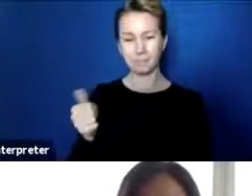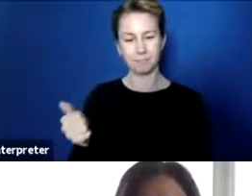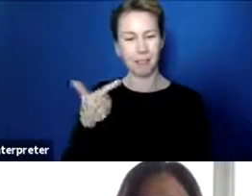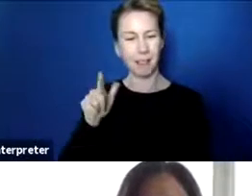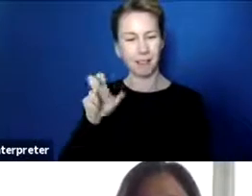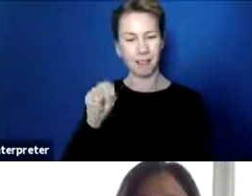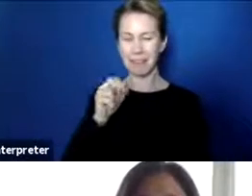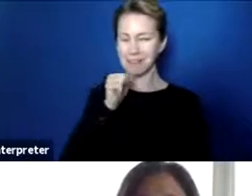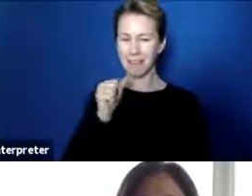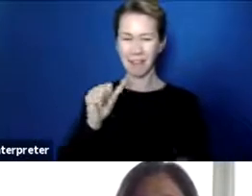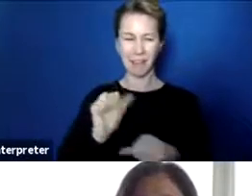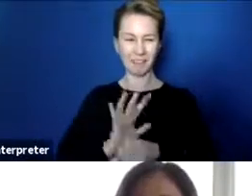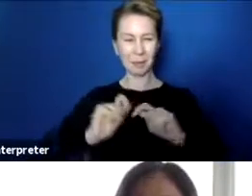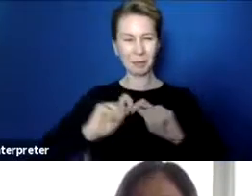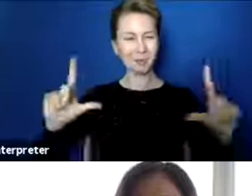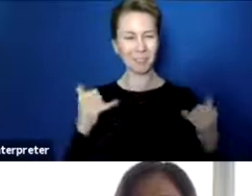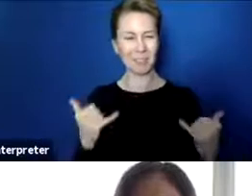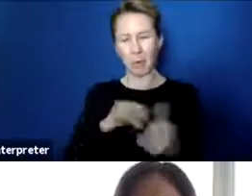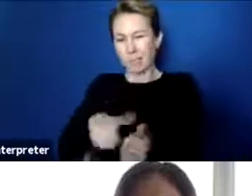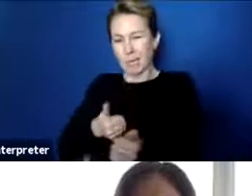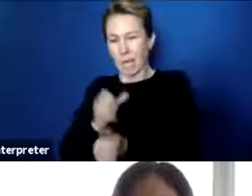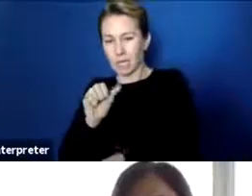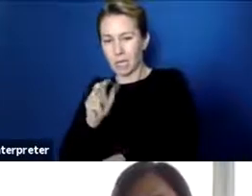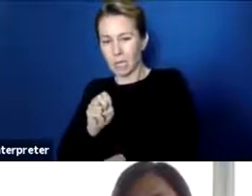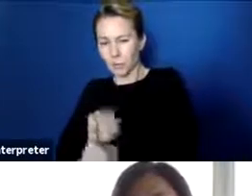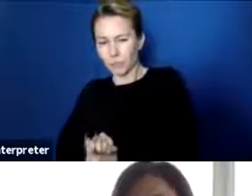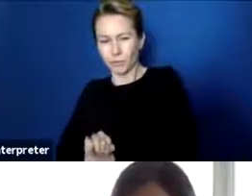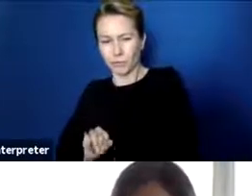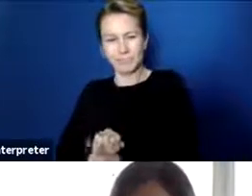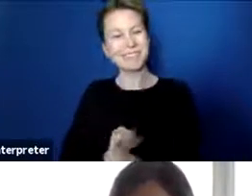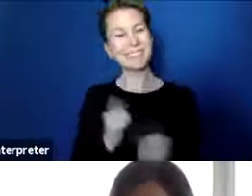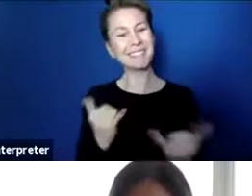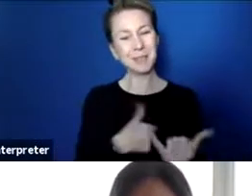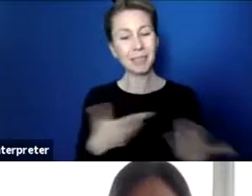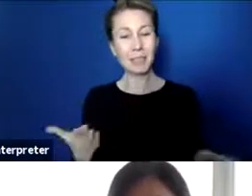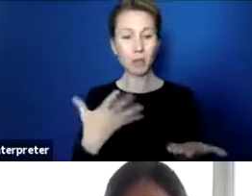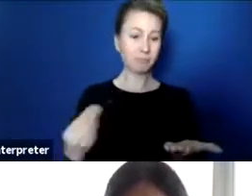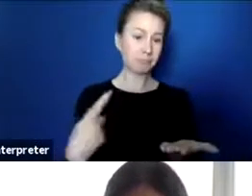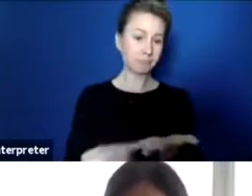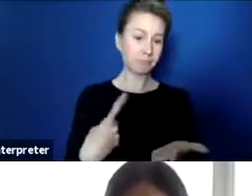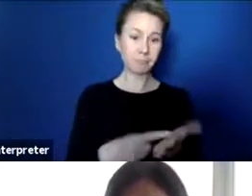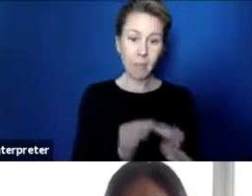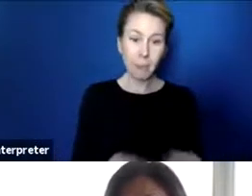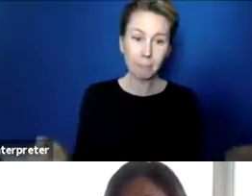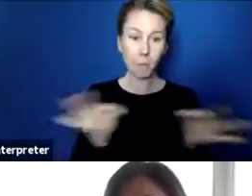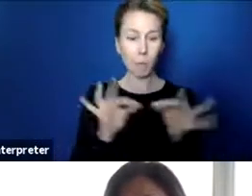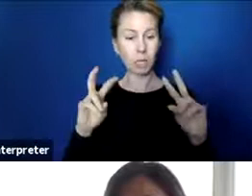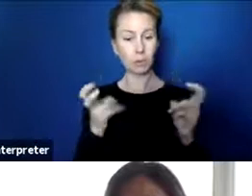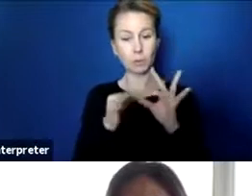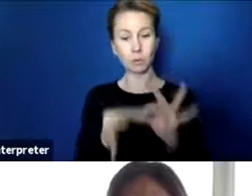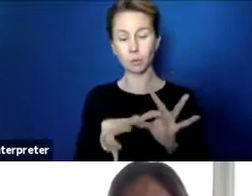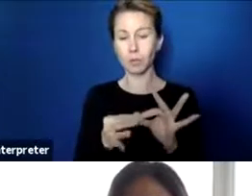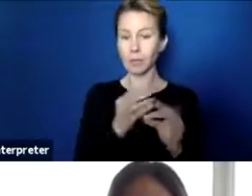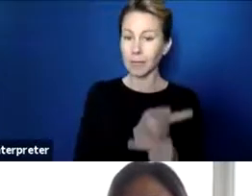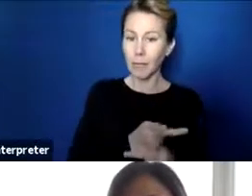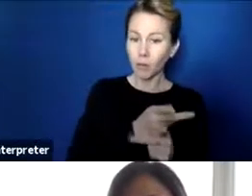and we're going to link those in the chat for you guys if you would like to access those. Thanks,